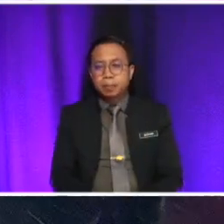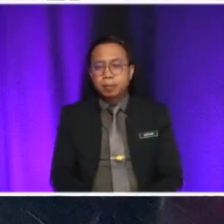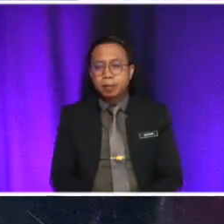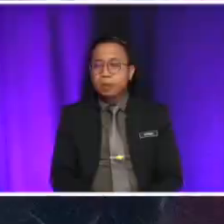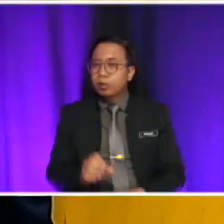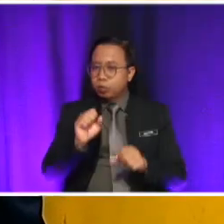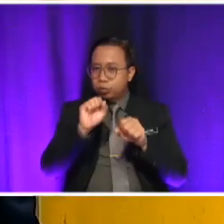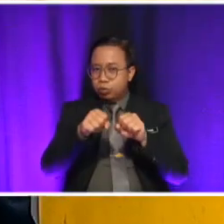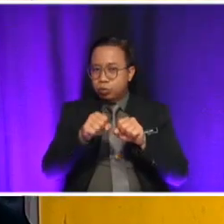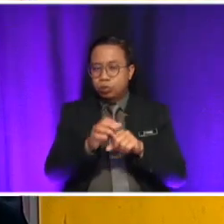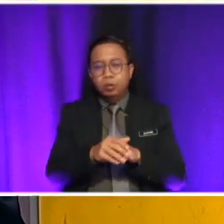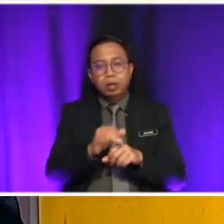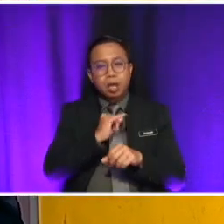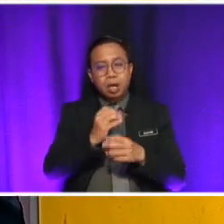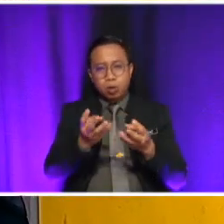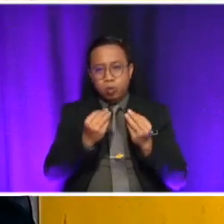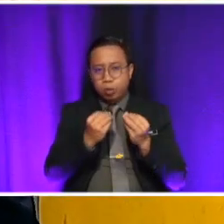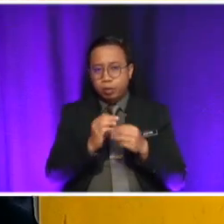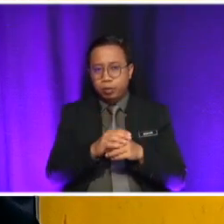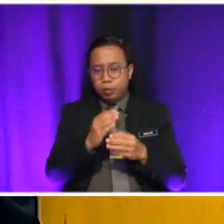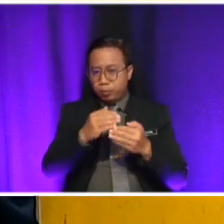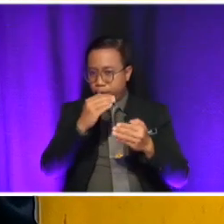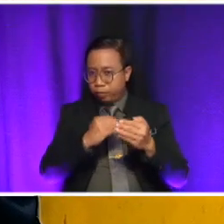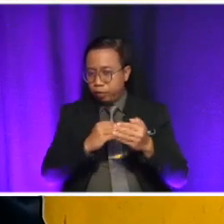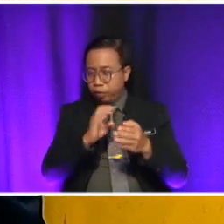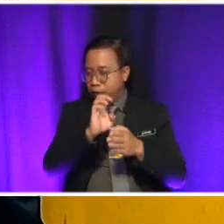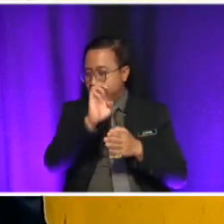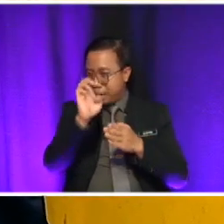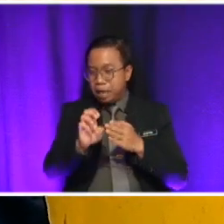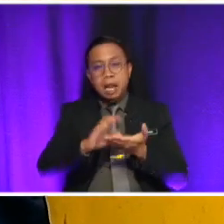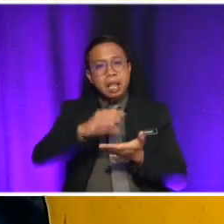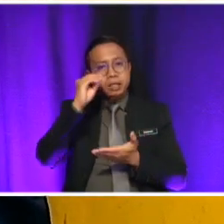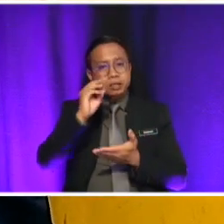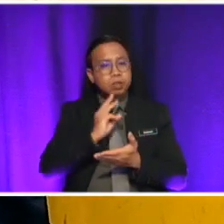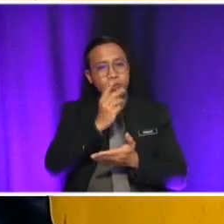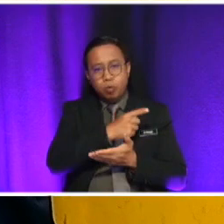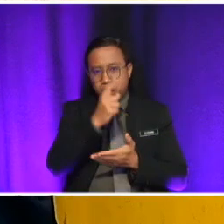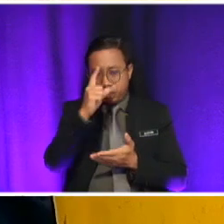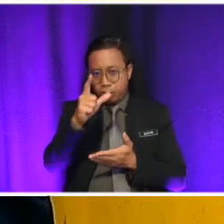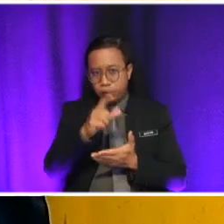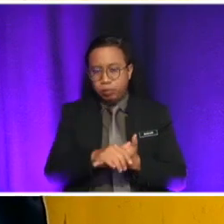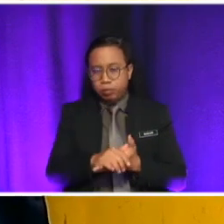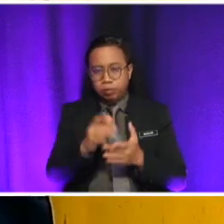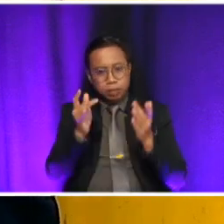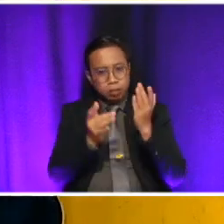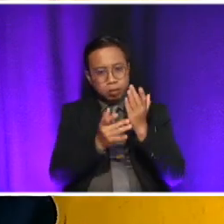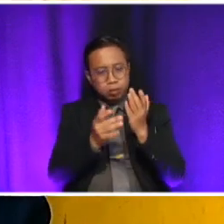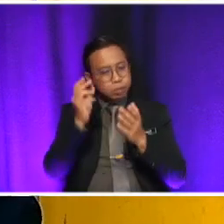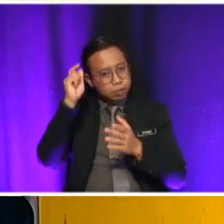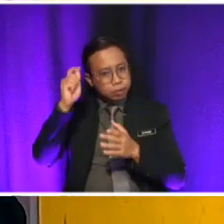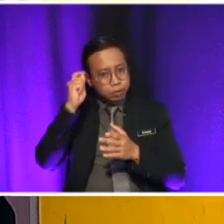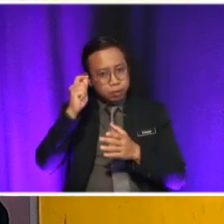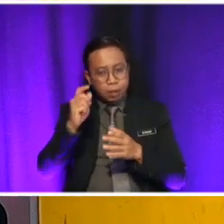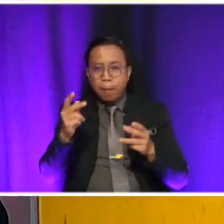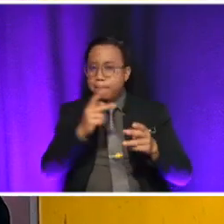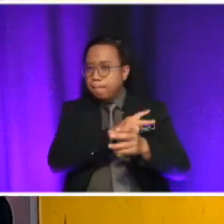So I want to, before we end our lesson today. Okay. So for today we have looked at powered by technology. Okay. So powered by